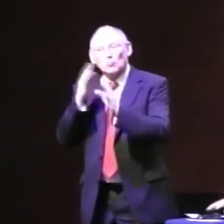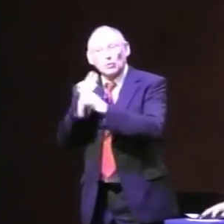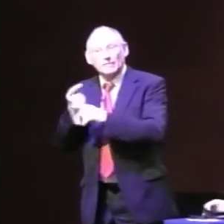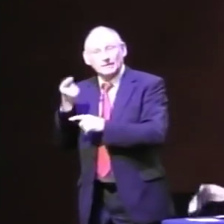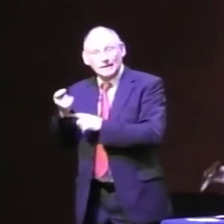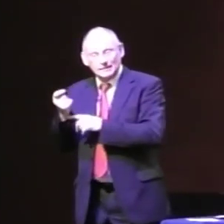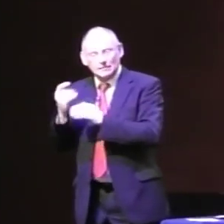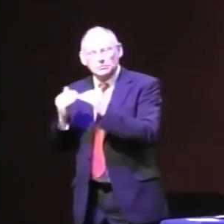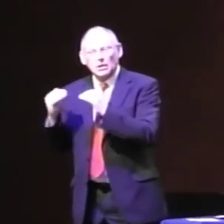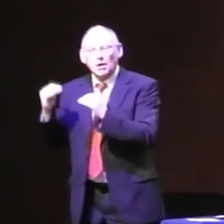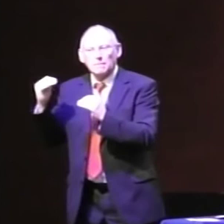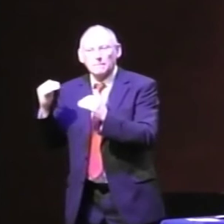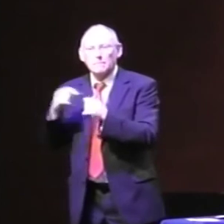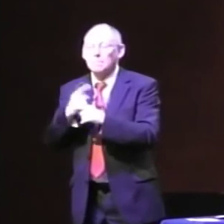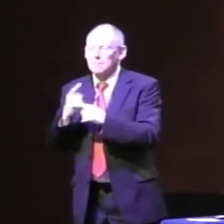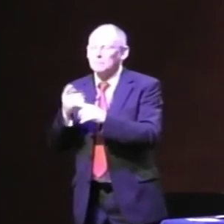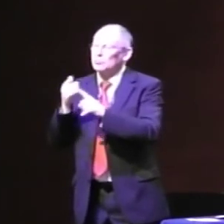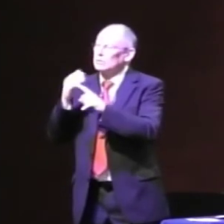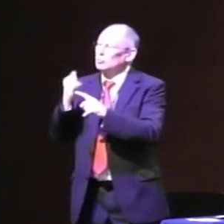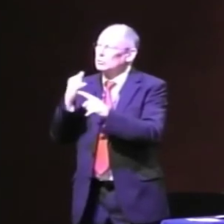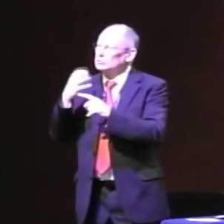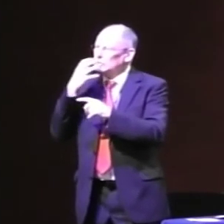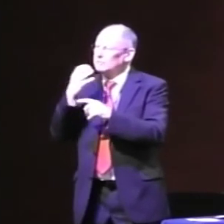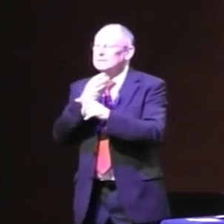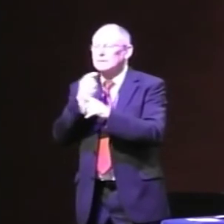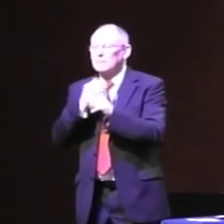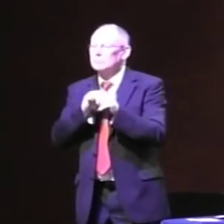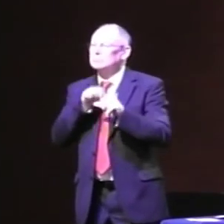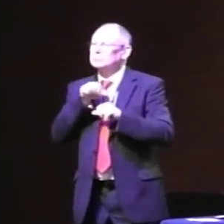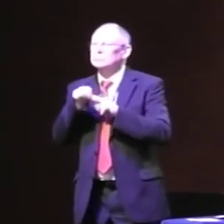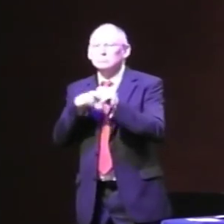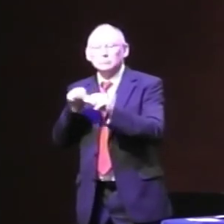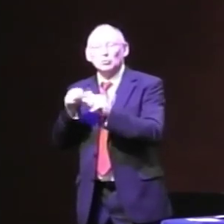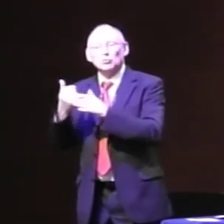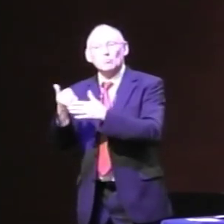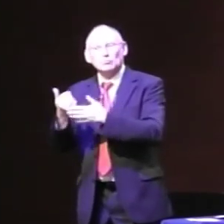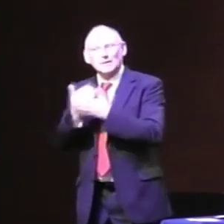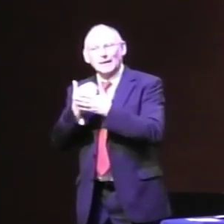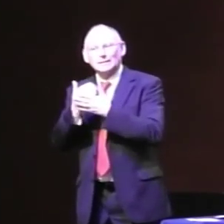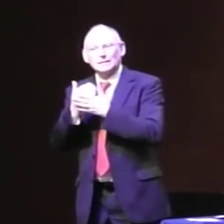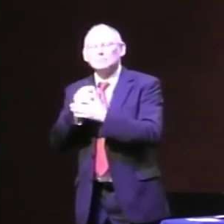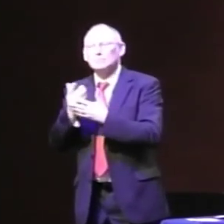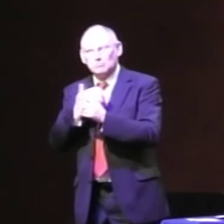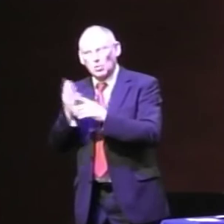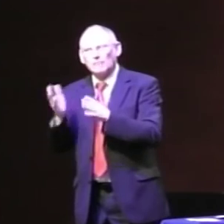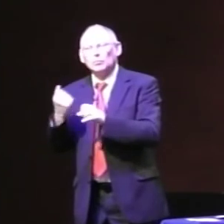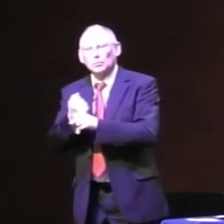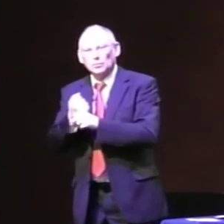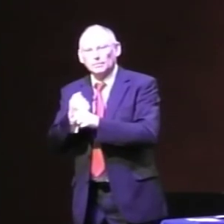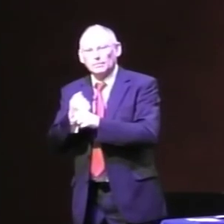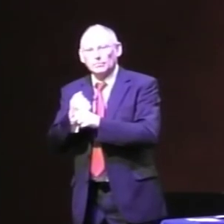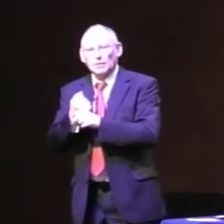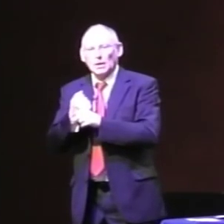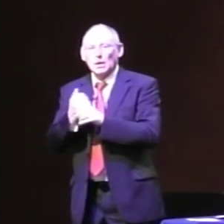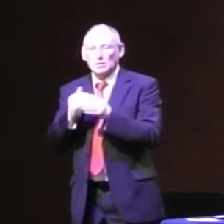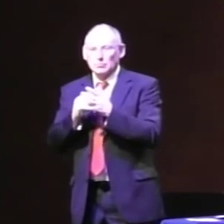years. Whilst we recognise the Scottish Government has made some progress to protect these tenancies, much more needs to be done. This